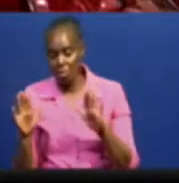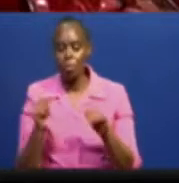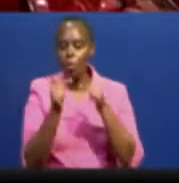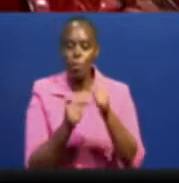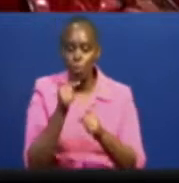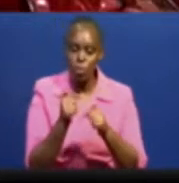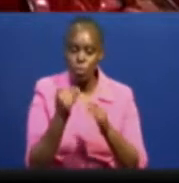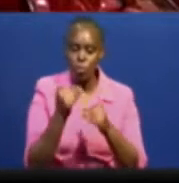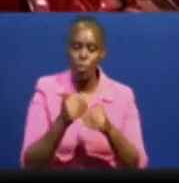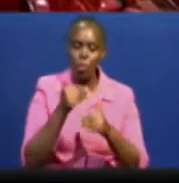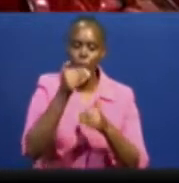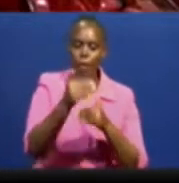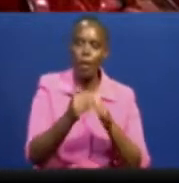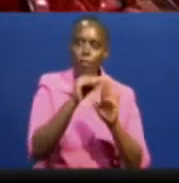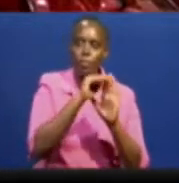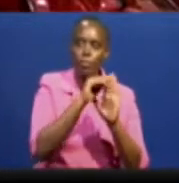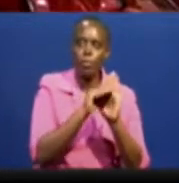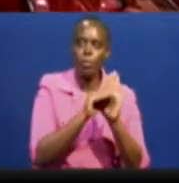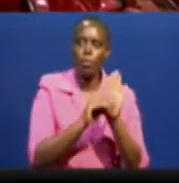order.